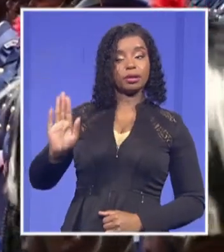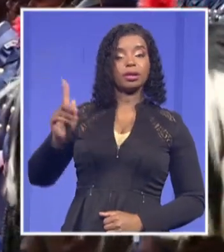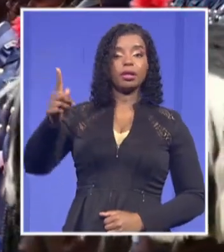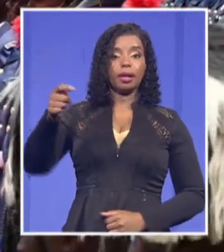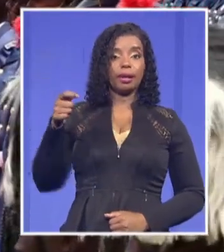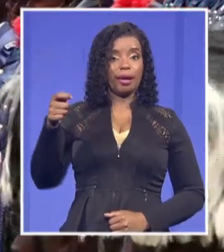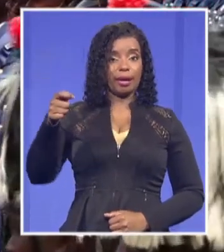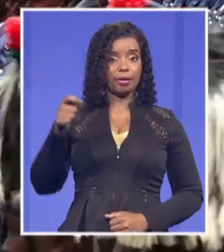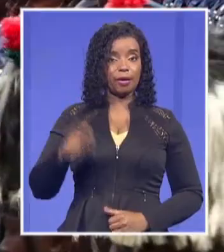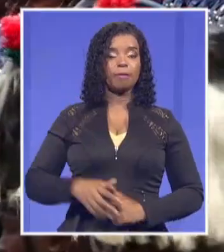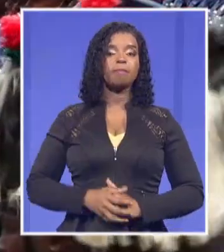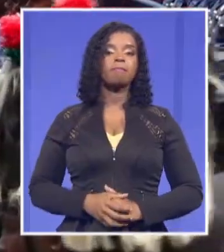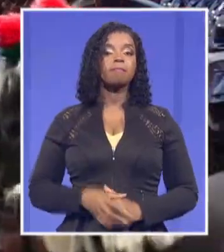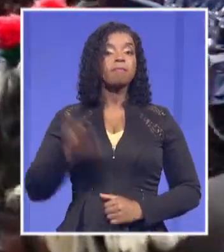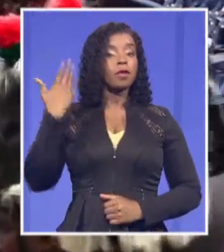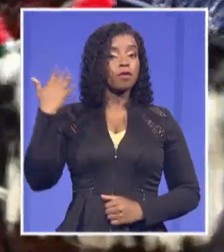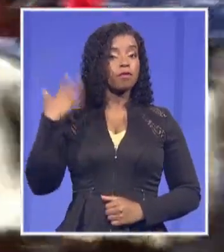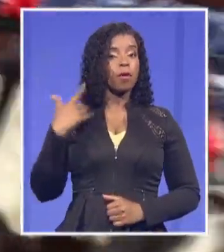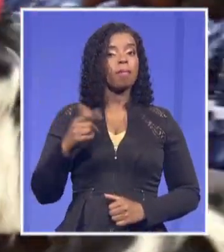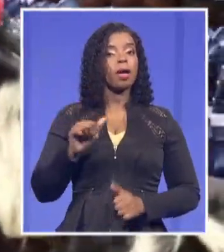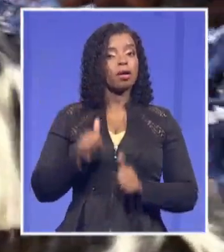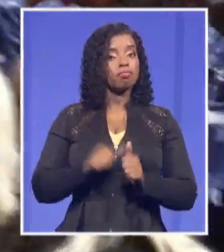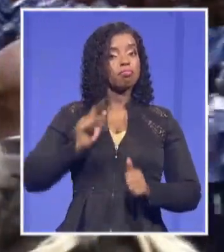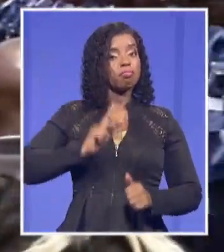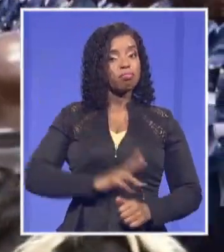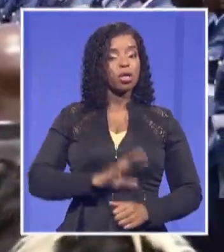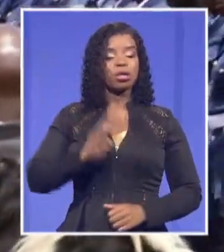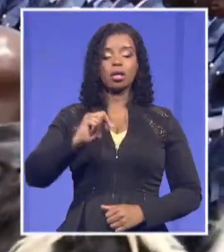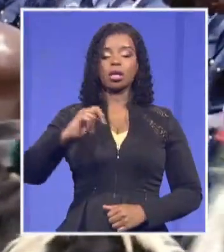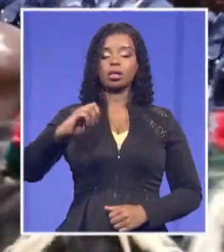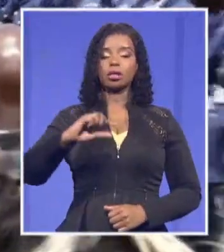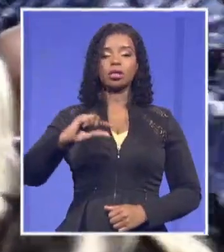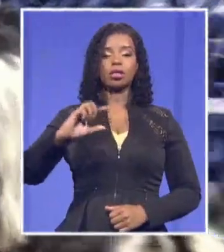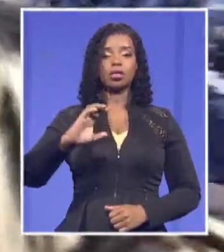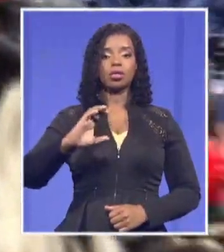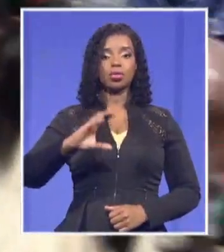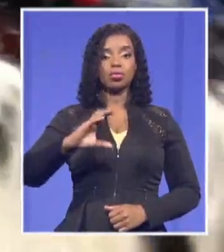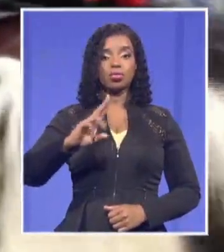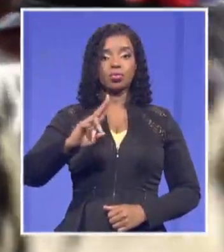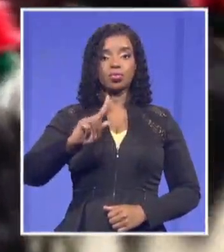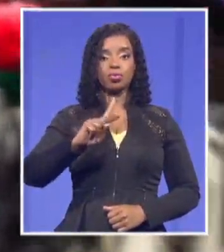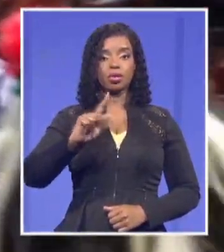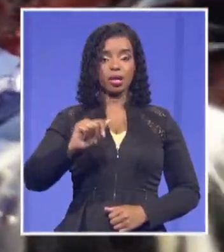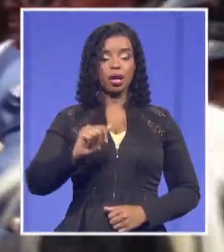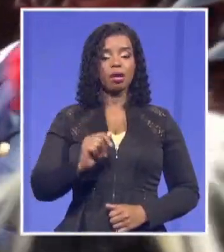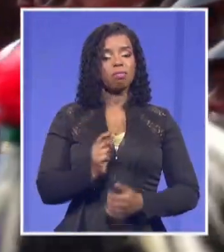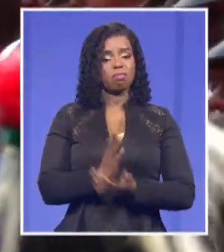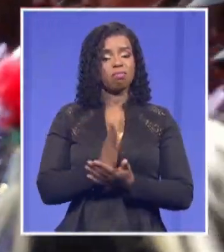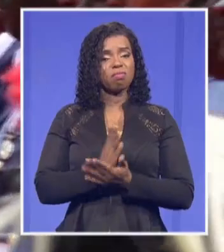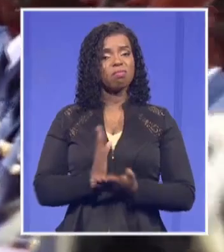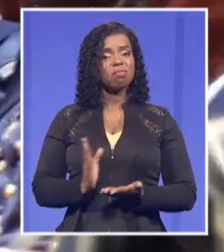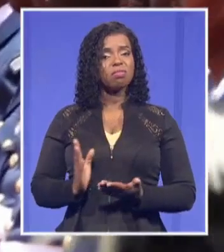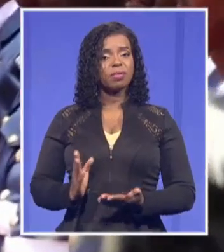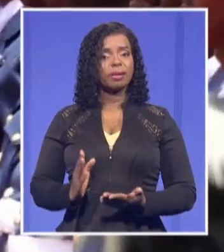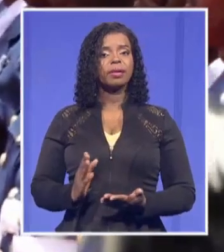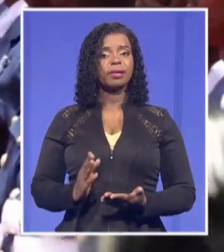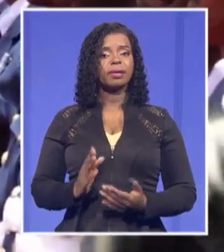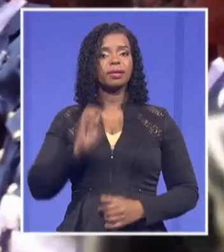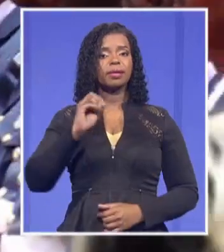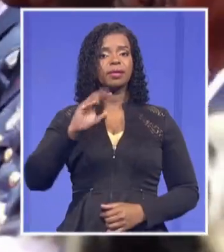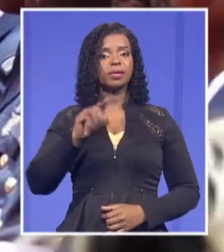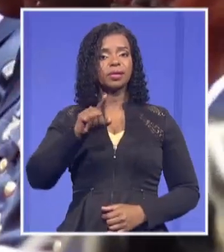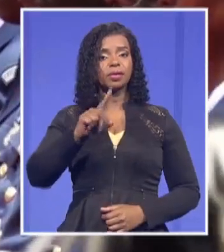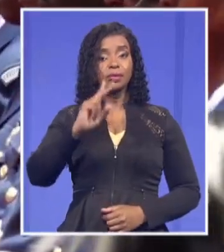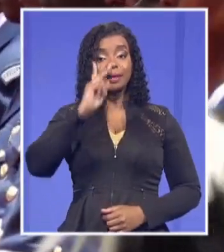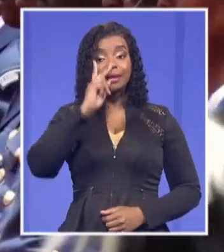Pomp. Of course, those discussions chaired by former president of Nigeria, Olusegun Obasanjo. So you can see,